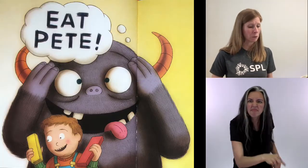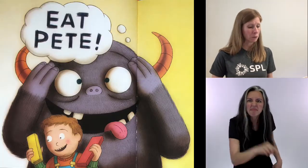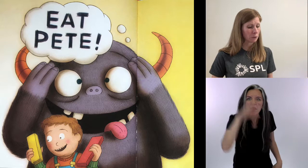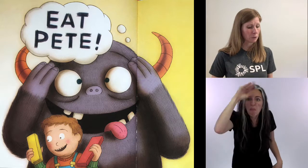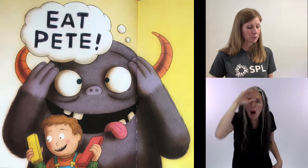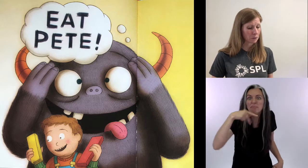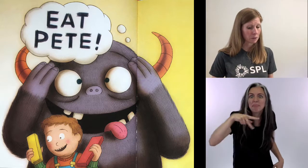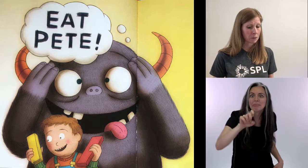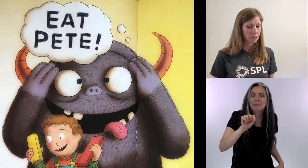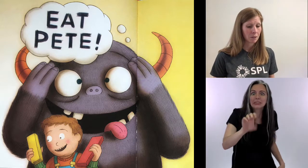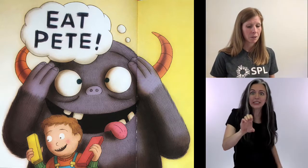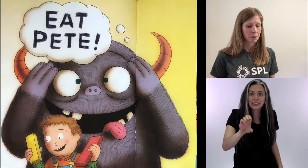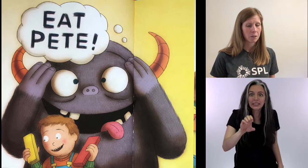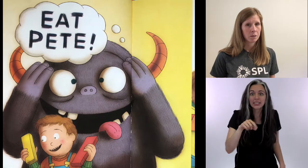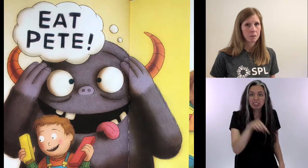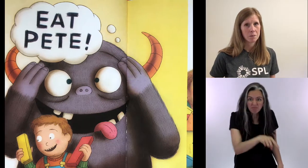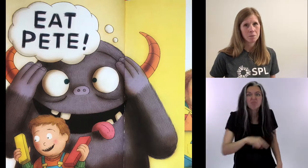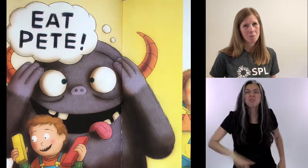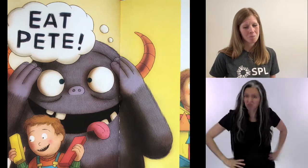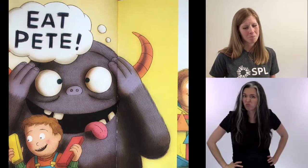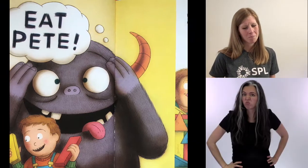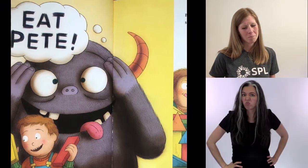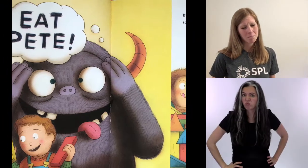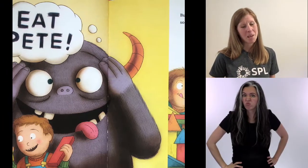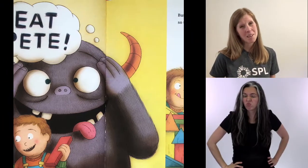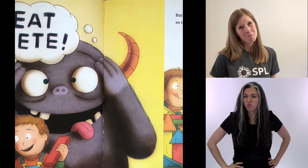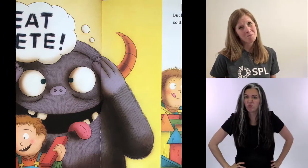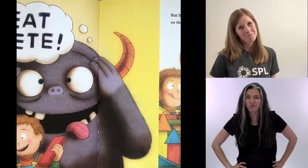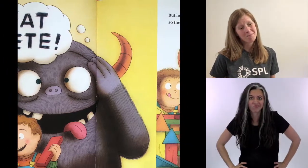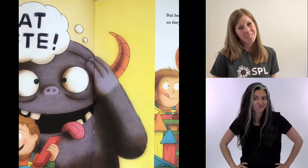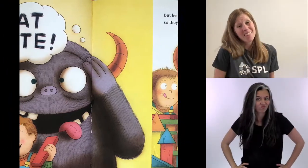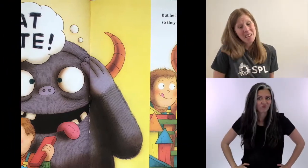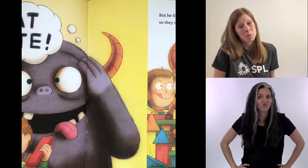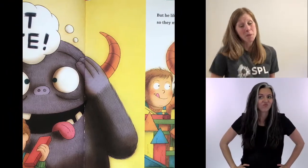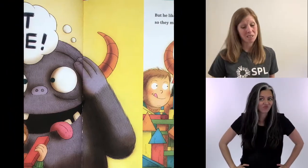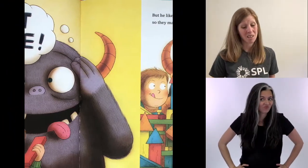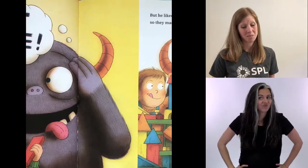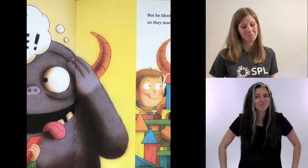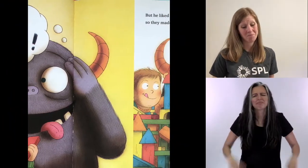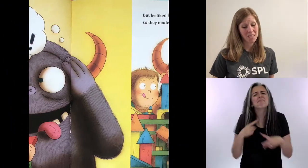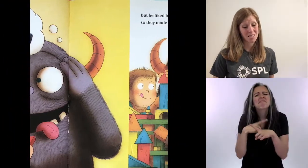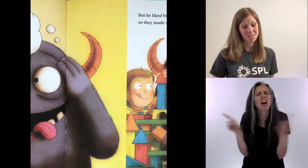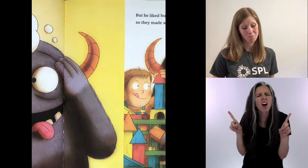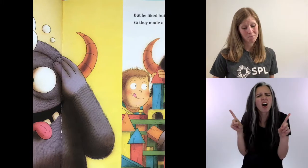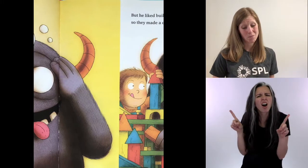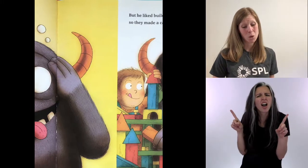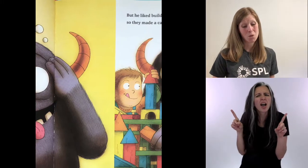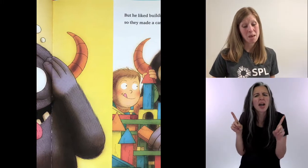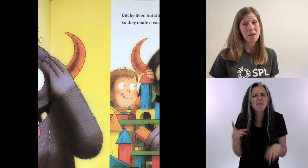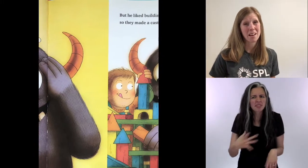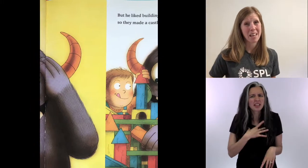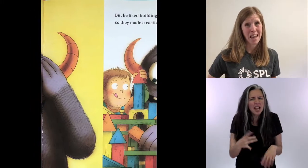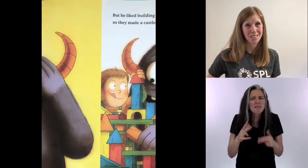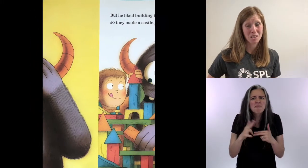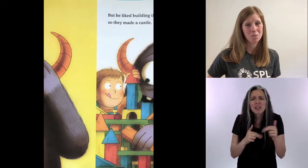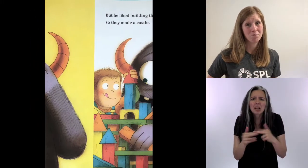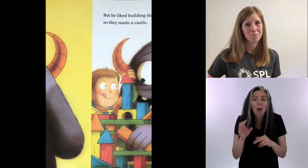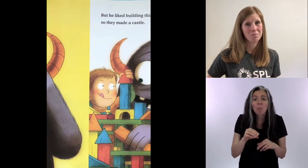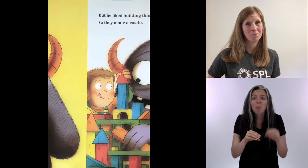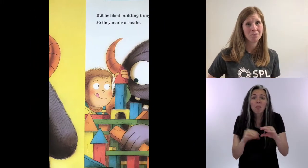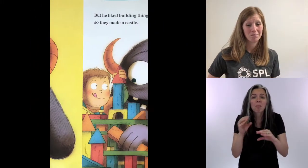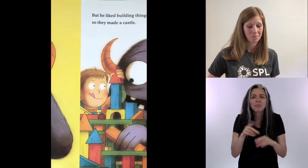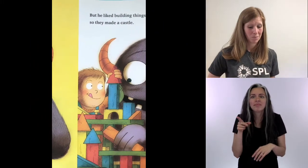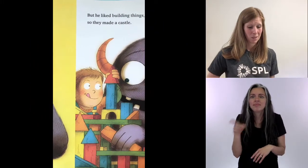Pete. But he liked building things. So they made a